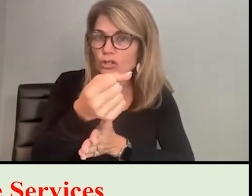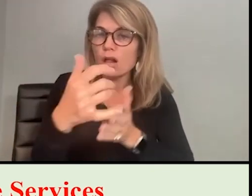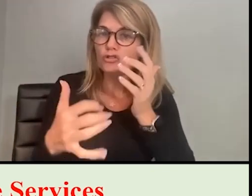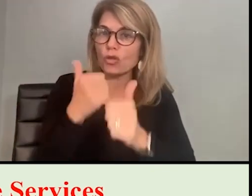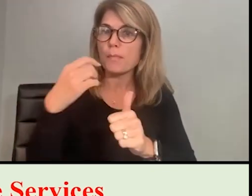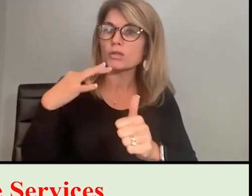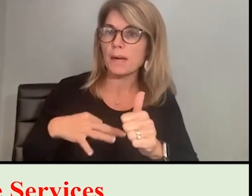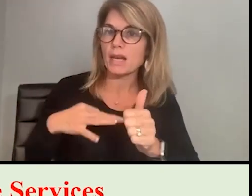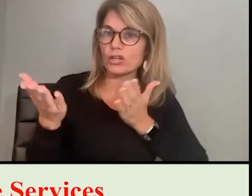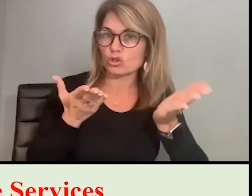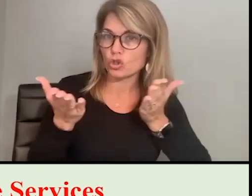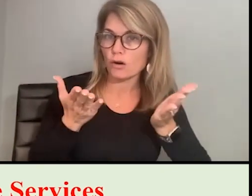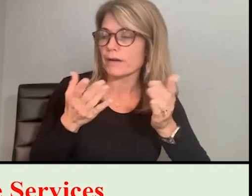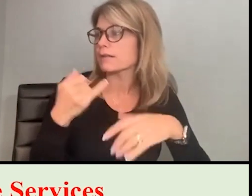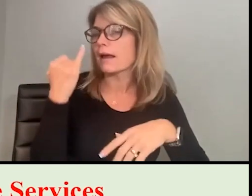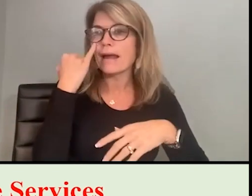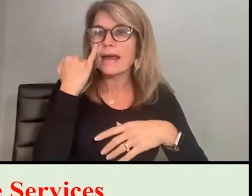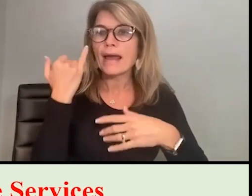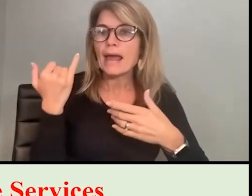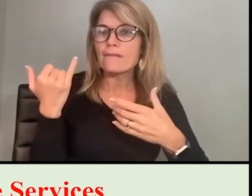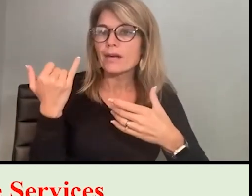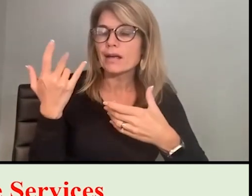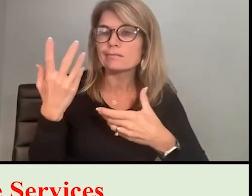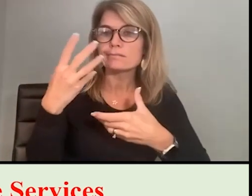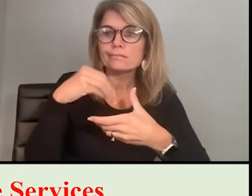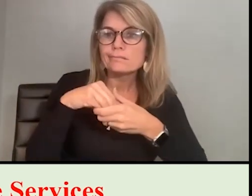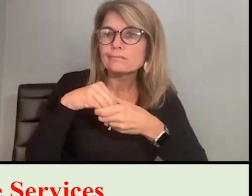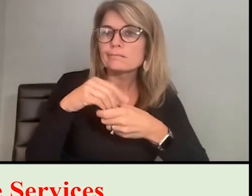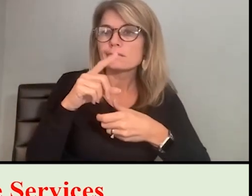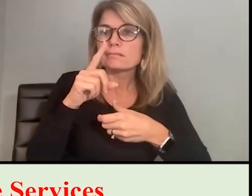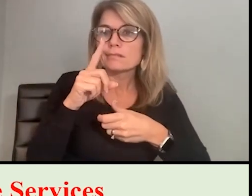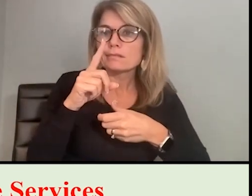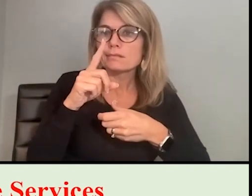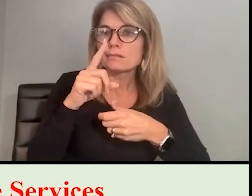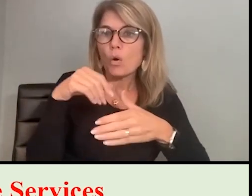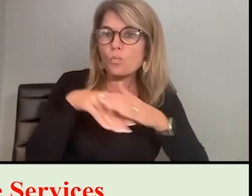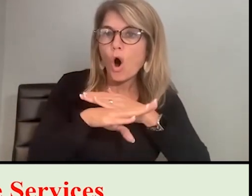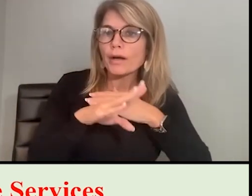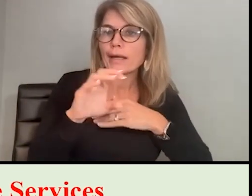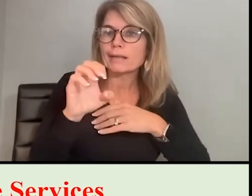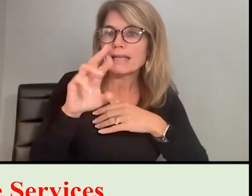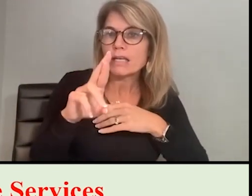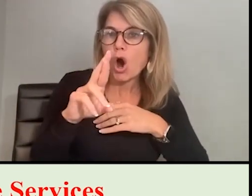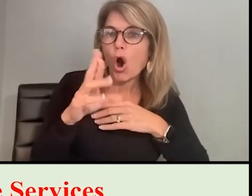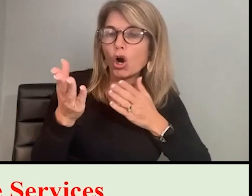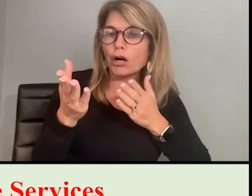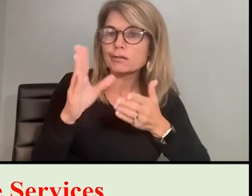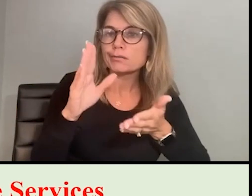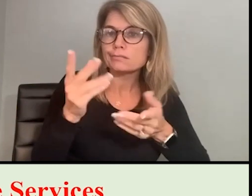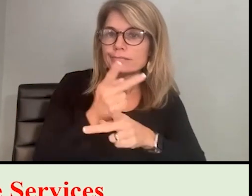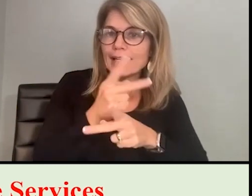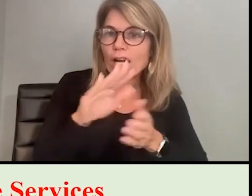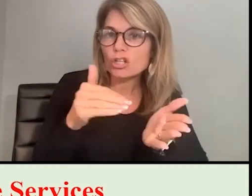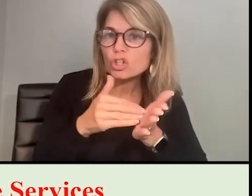them, whether it's involving a peer-operated respite service or looking at walk-in urgent care centers. But what it did do